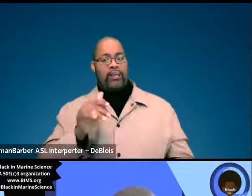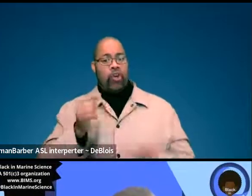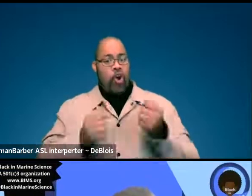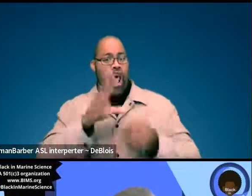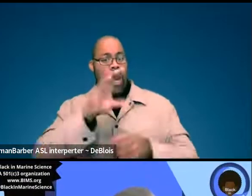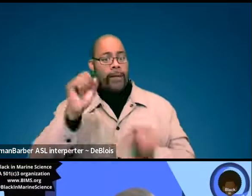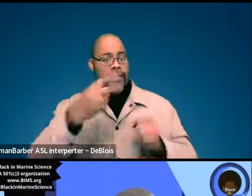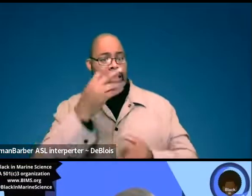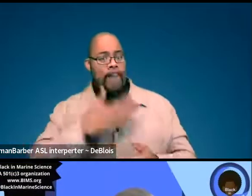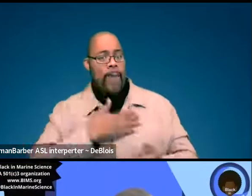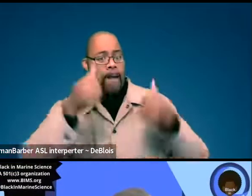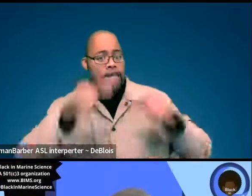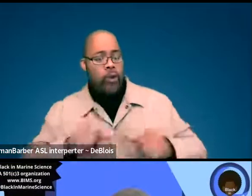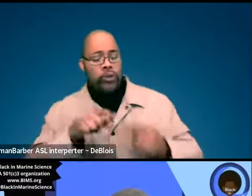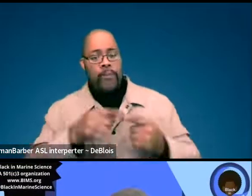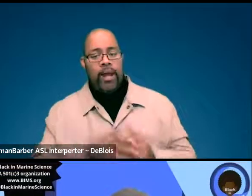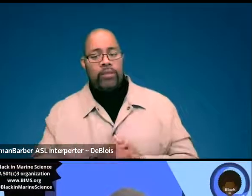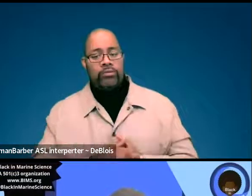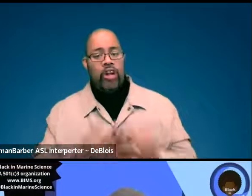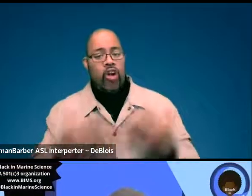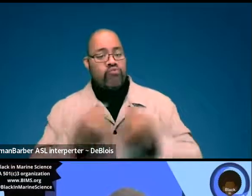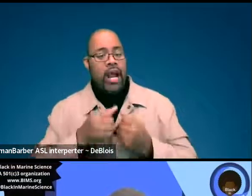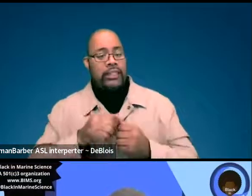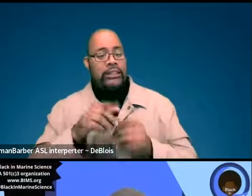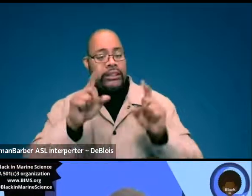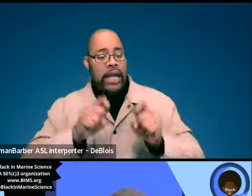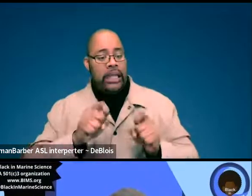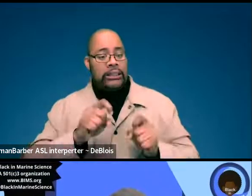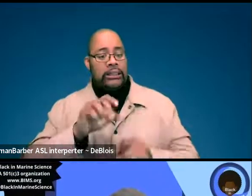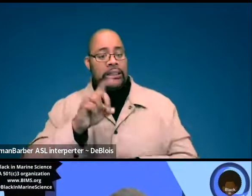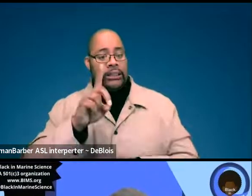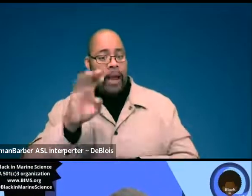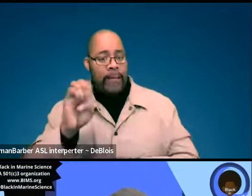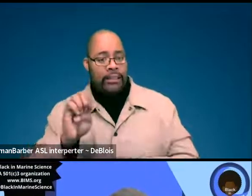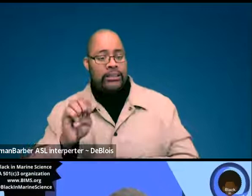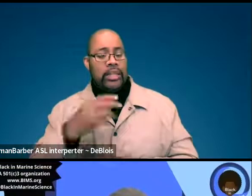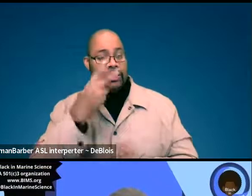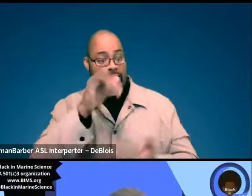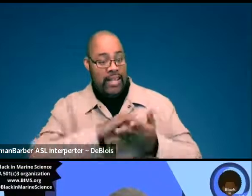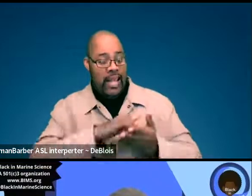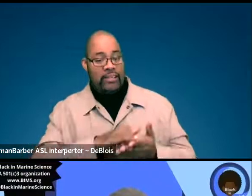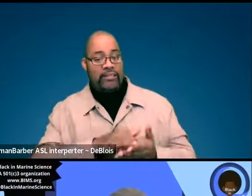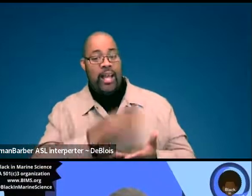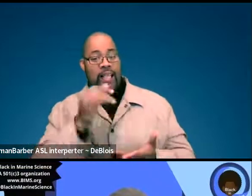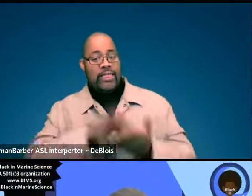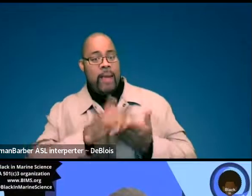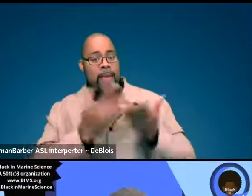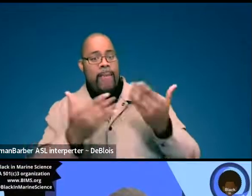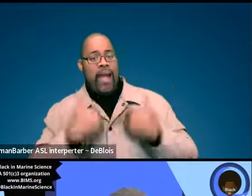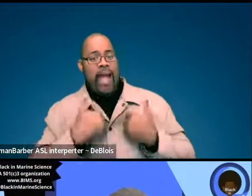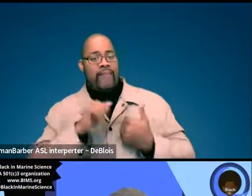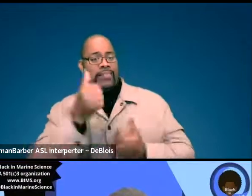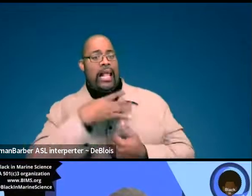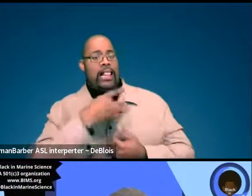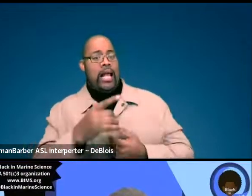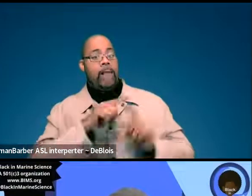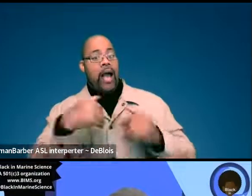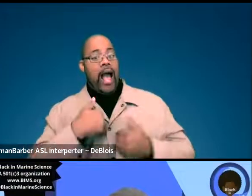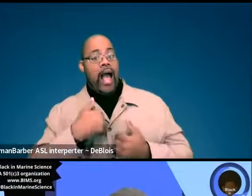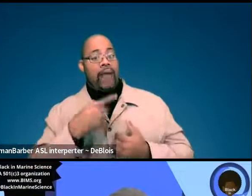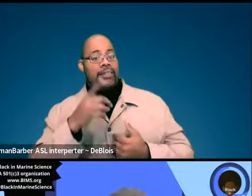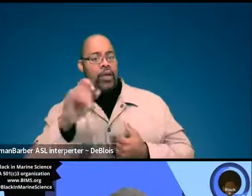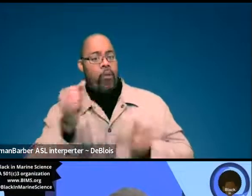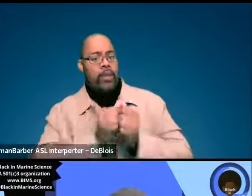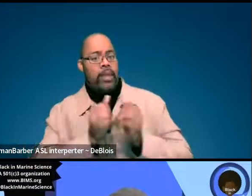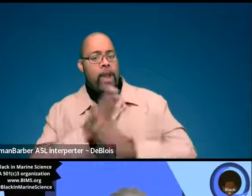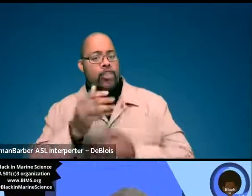company could see my posts about crash test dummies or something, and they just see me from that. And that post probably got like 10 likes, but I have a deal with a major